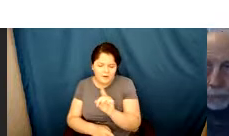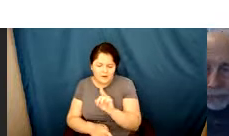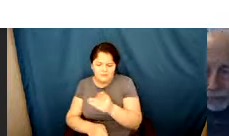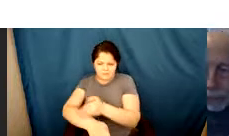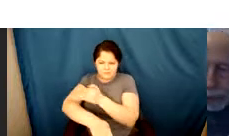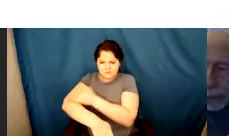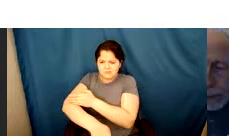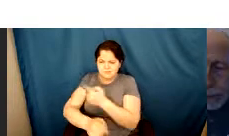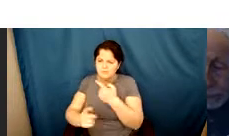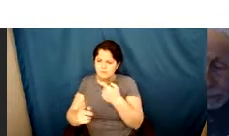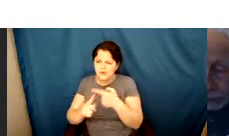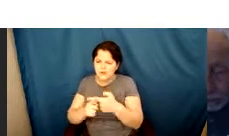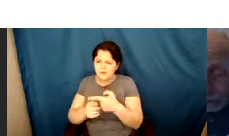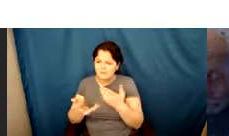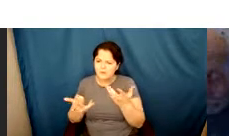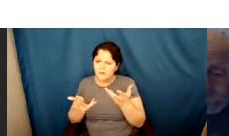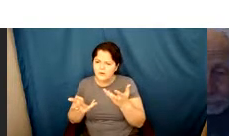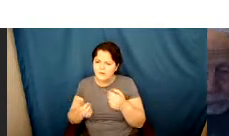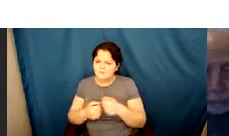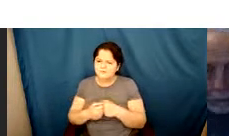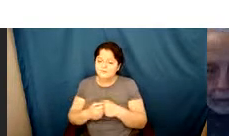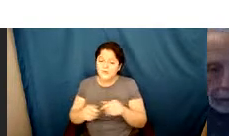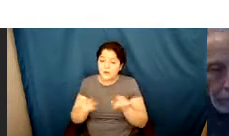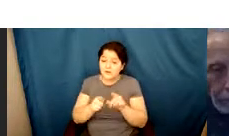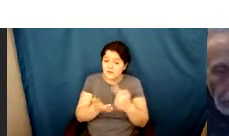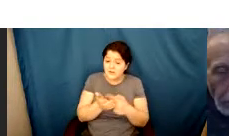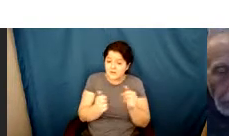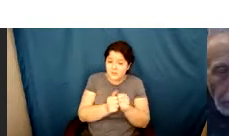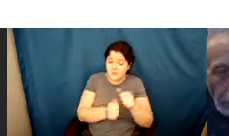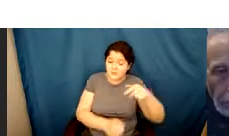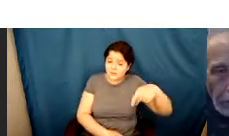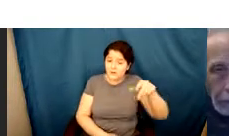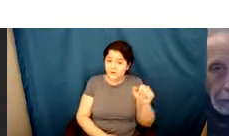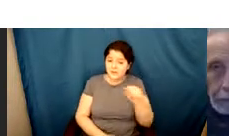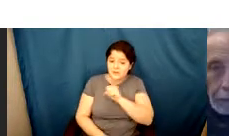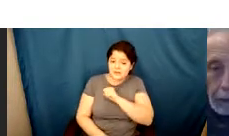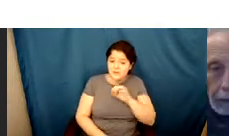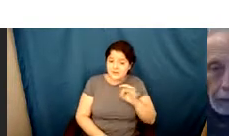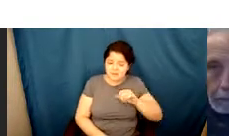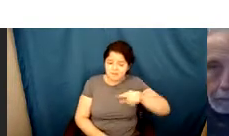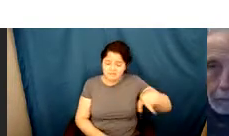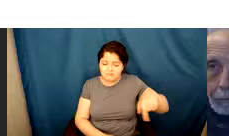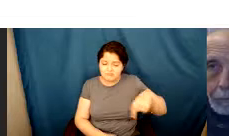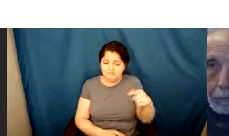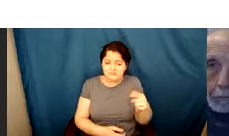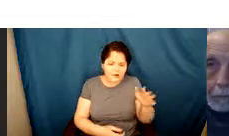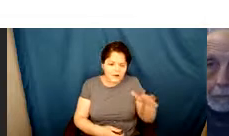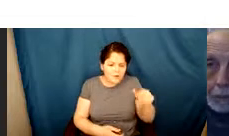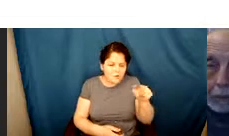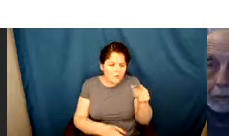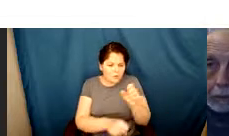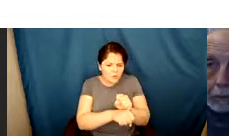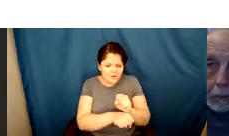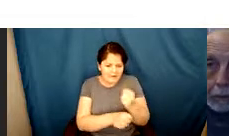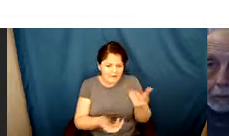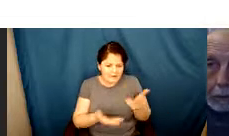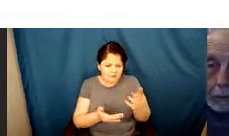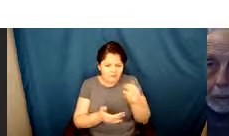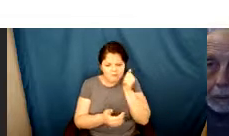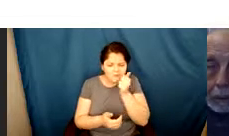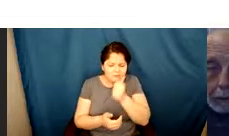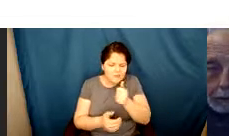We also talked to Port Authority staff and said, you work here all the time. What are the challenges that